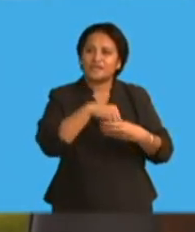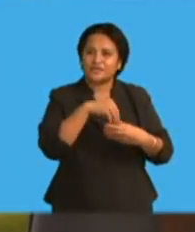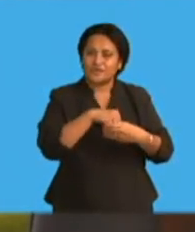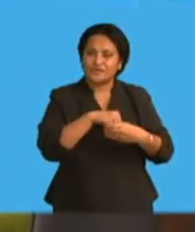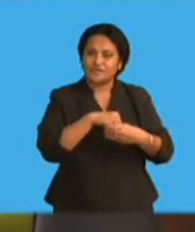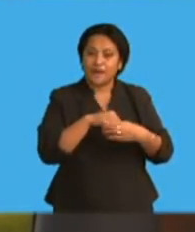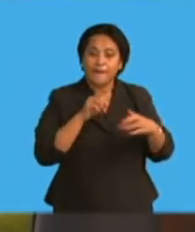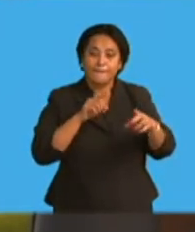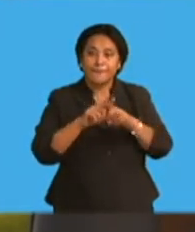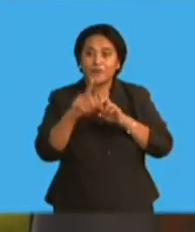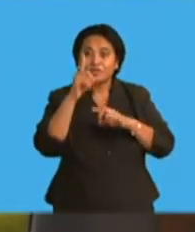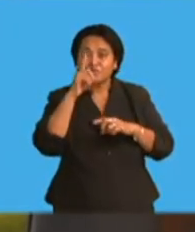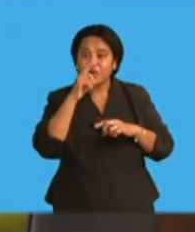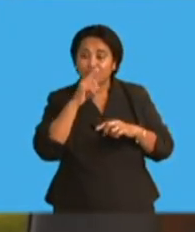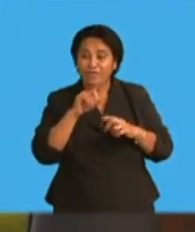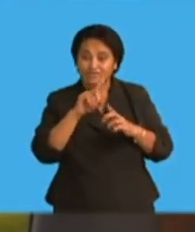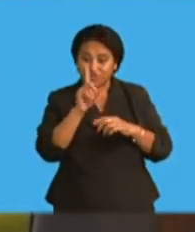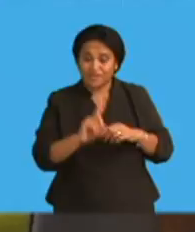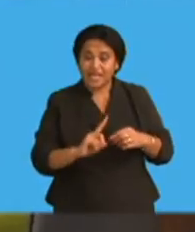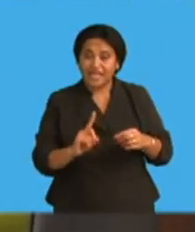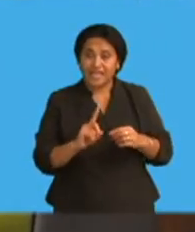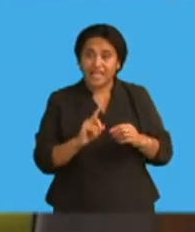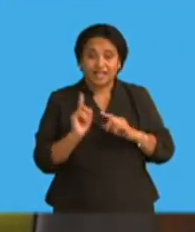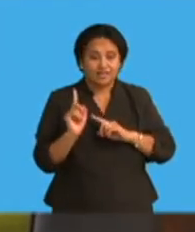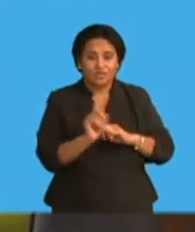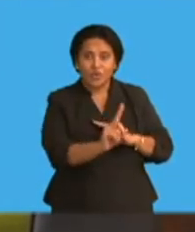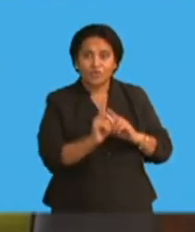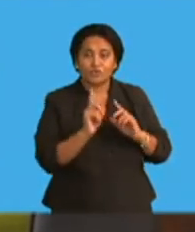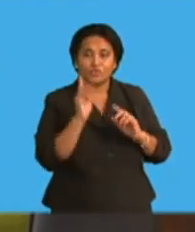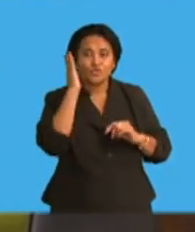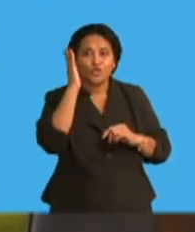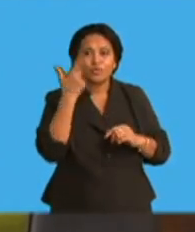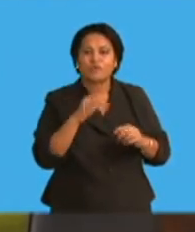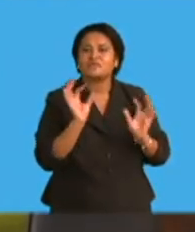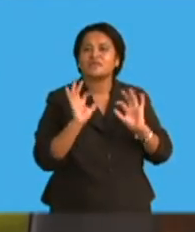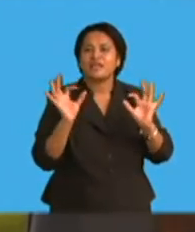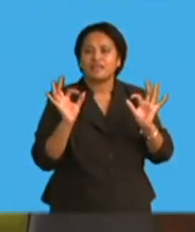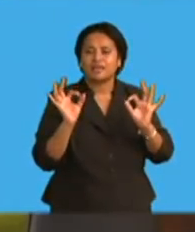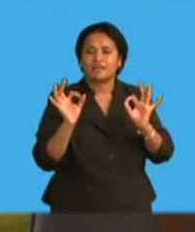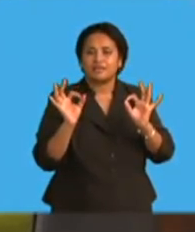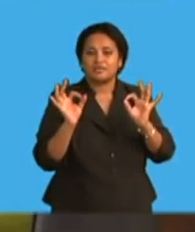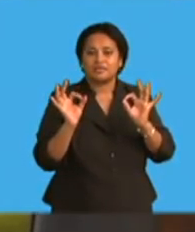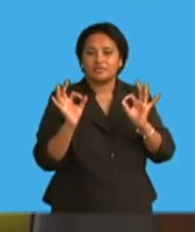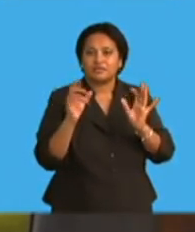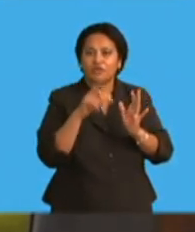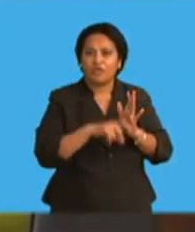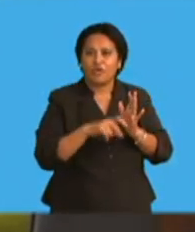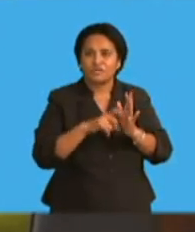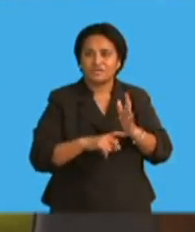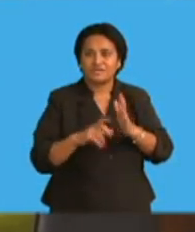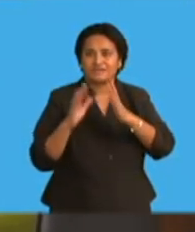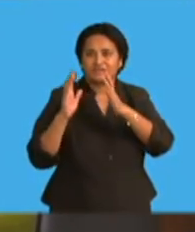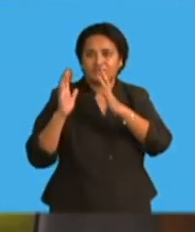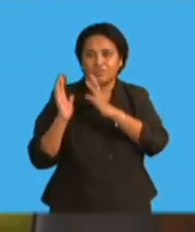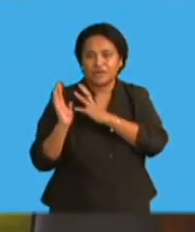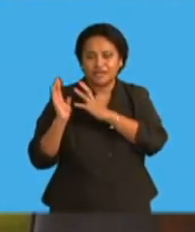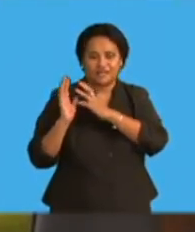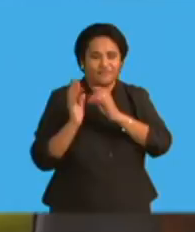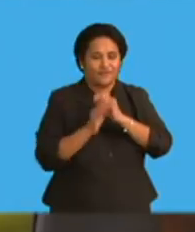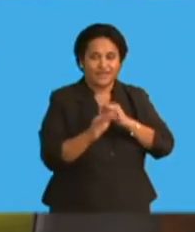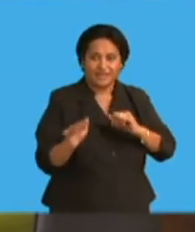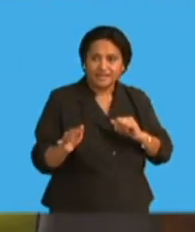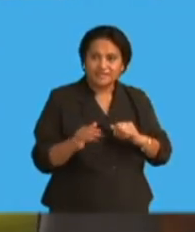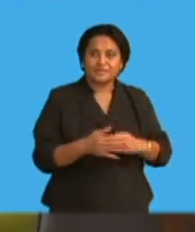are attending school because they do not feel the cost burden. In the same way that we said, Madam Speaker, many households in